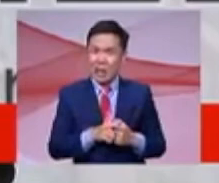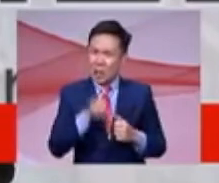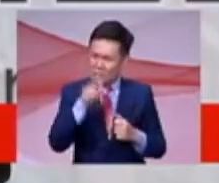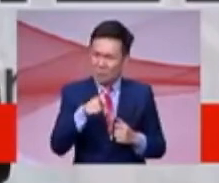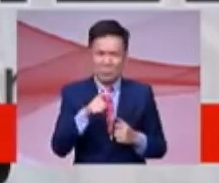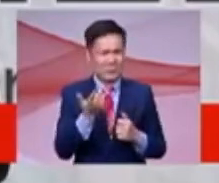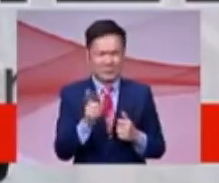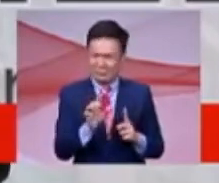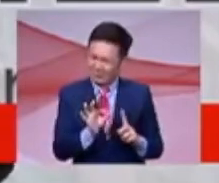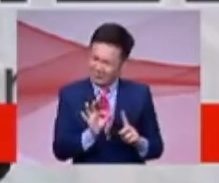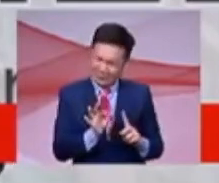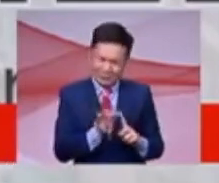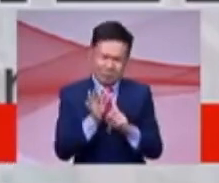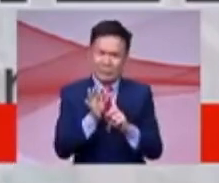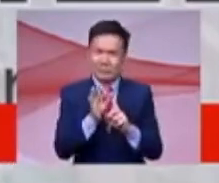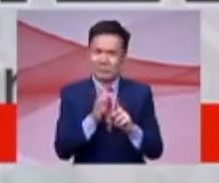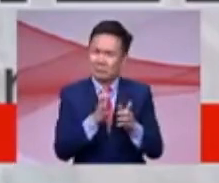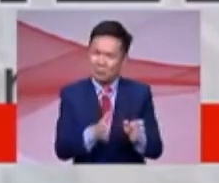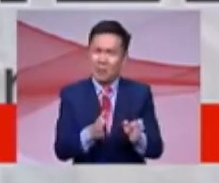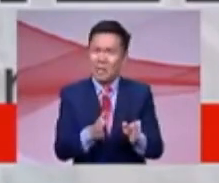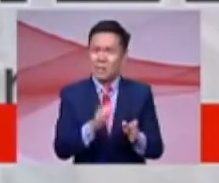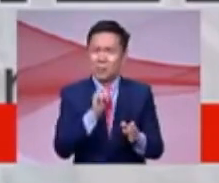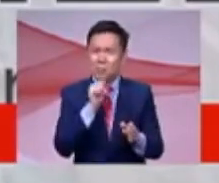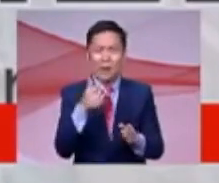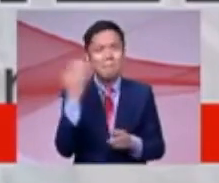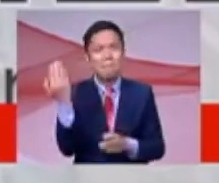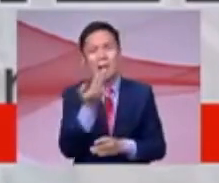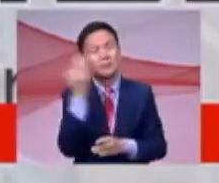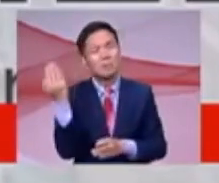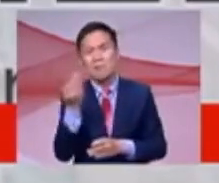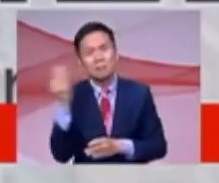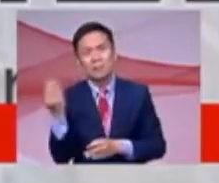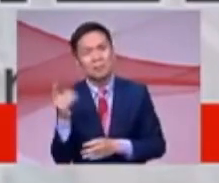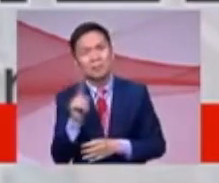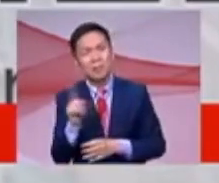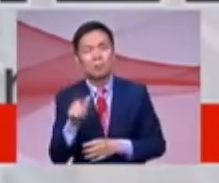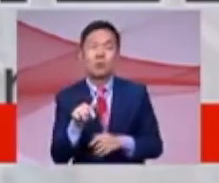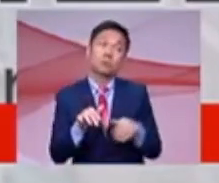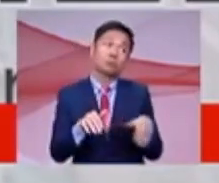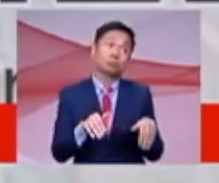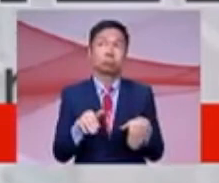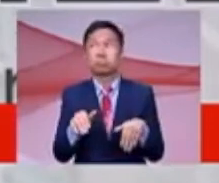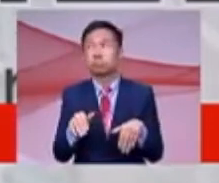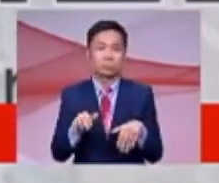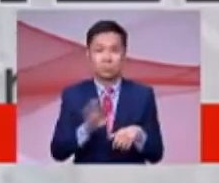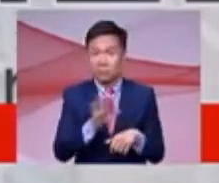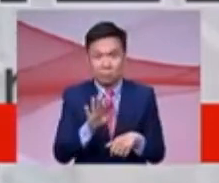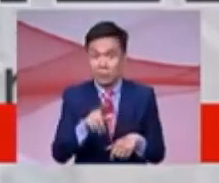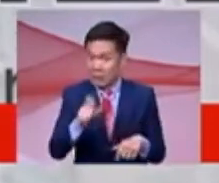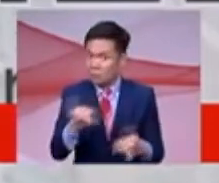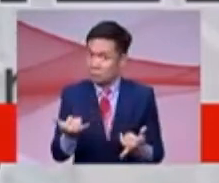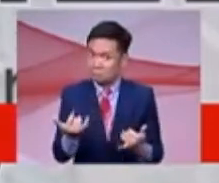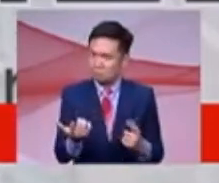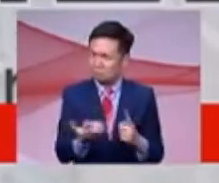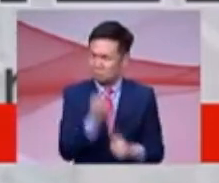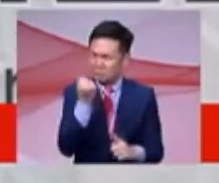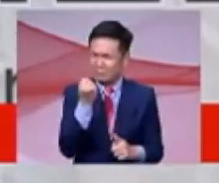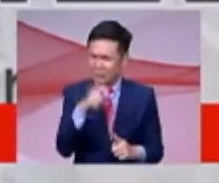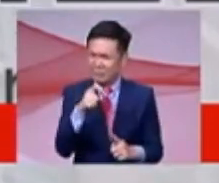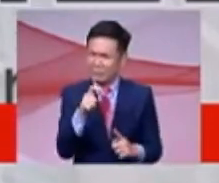extraordinary measures. This is not a normalcy whereby we can actually be complacent. So we hope that you know all